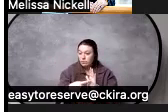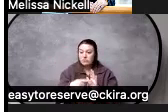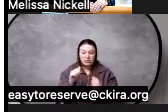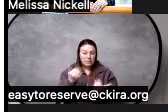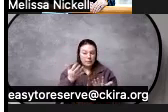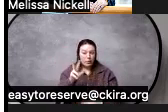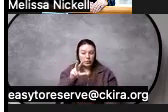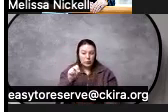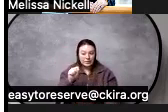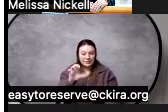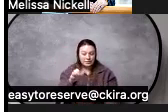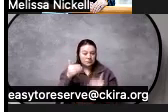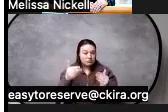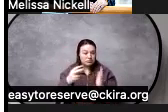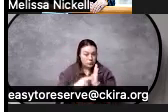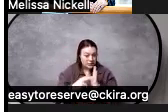look at it.